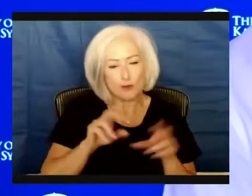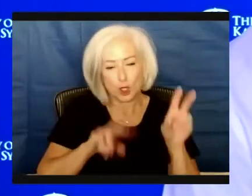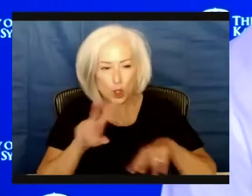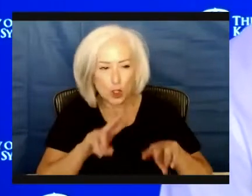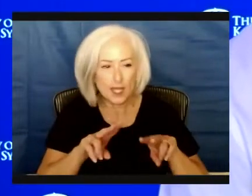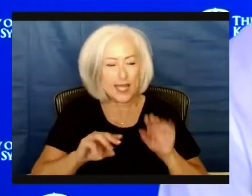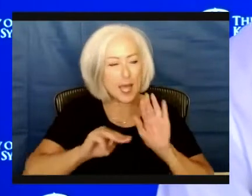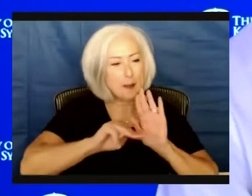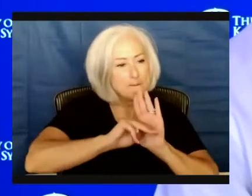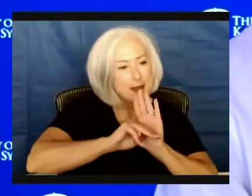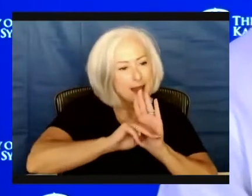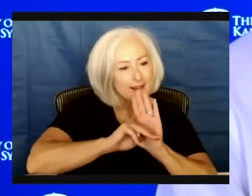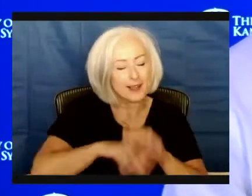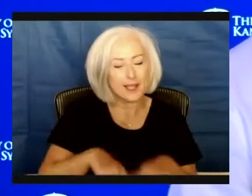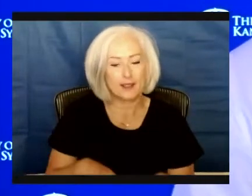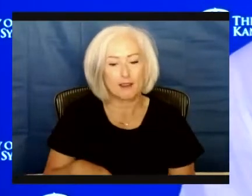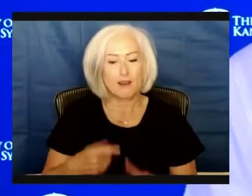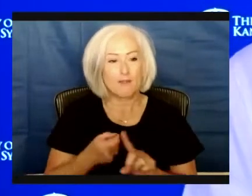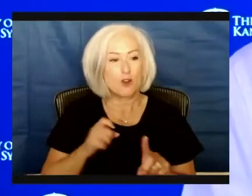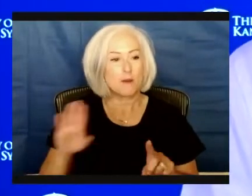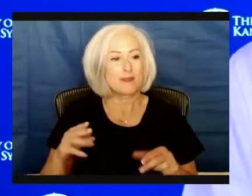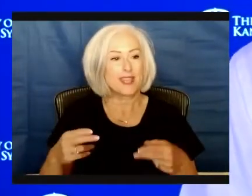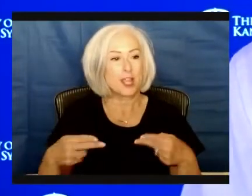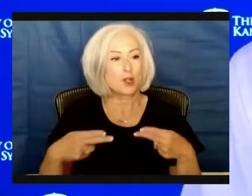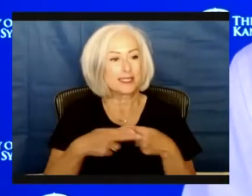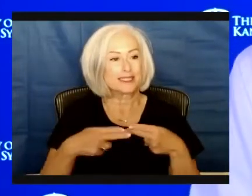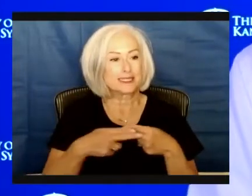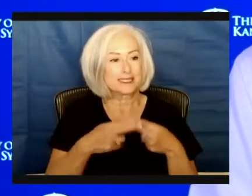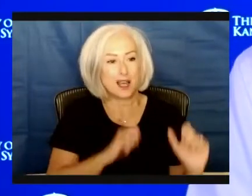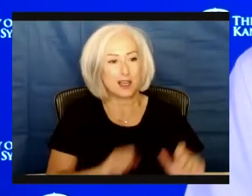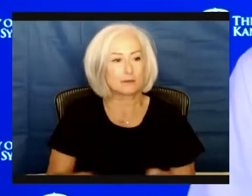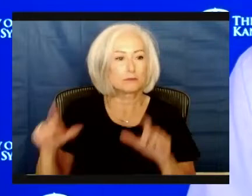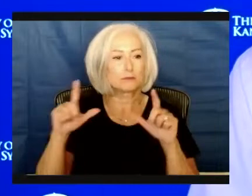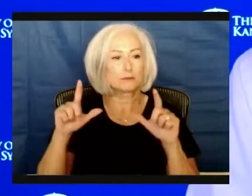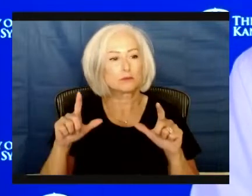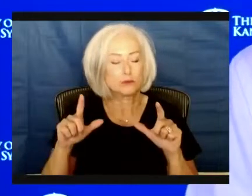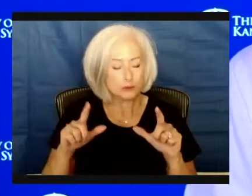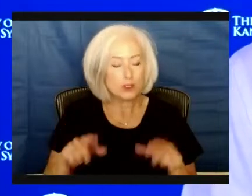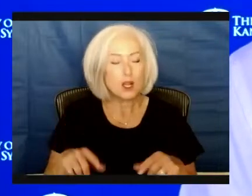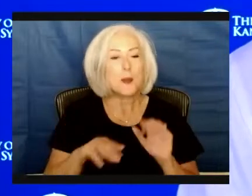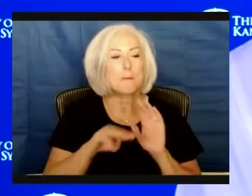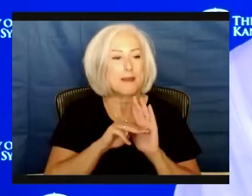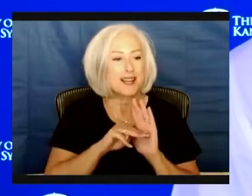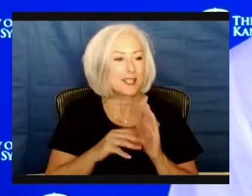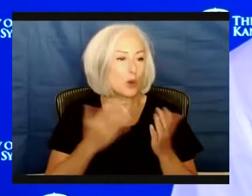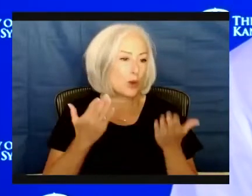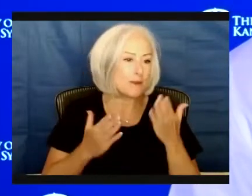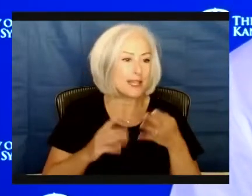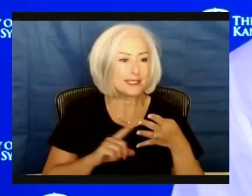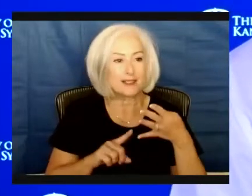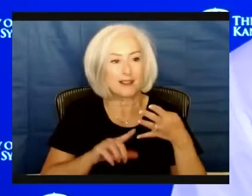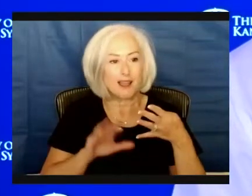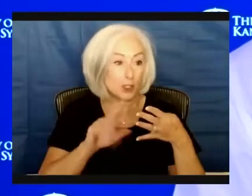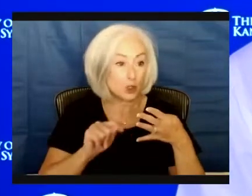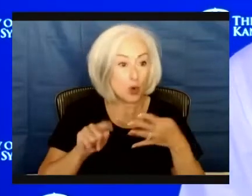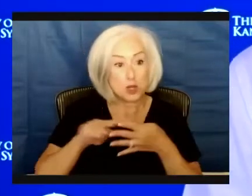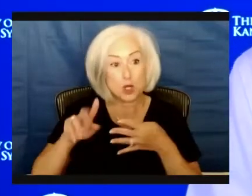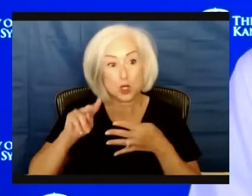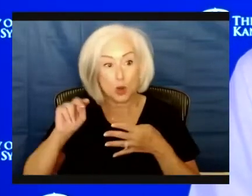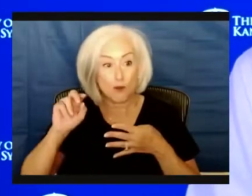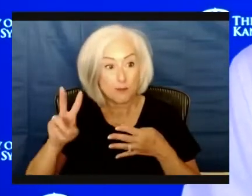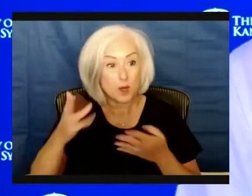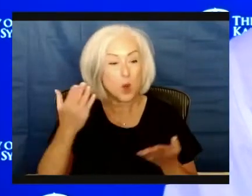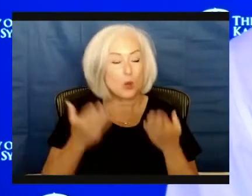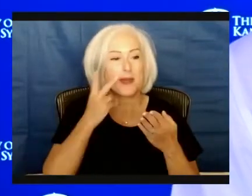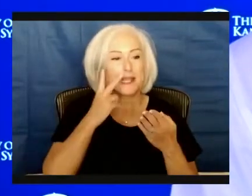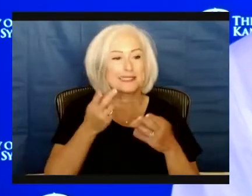their slides on modeling, it does look like maybe late October, November, there could be an increased surge. Again, modeling is just what